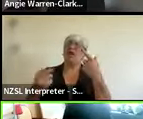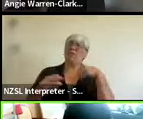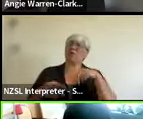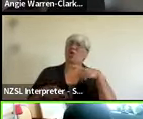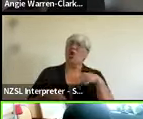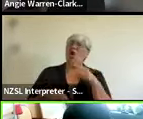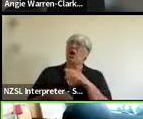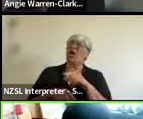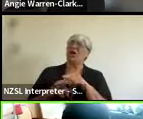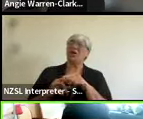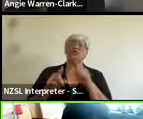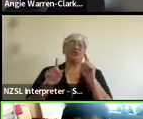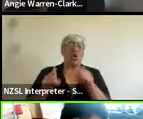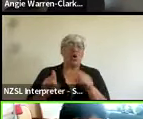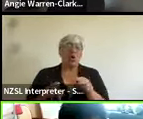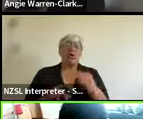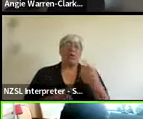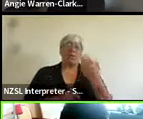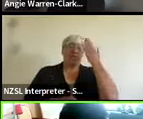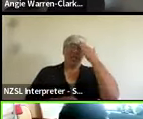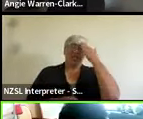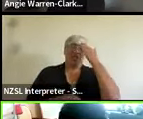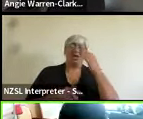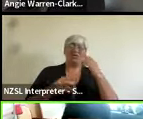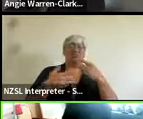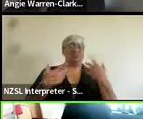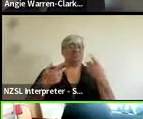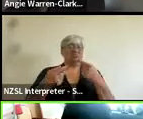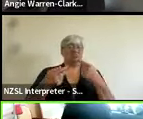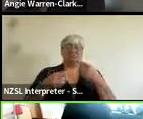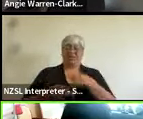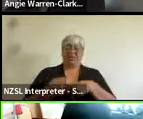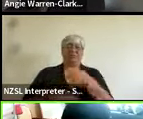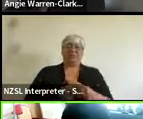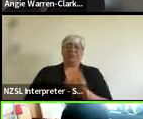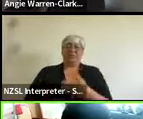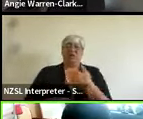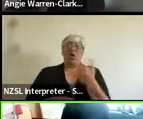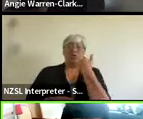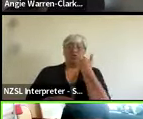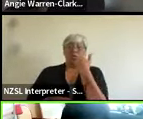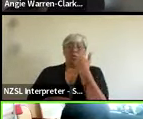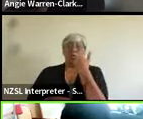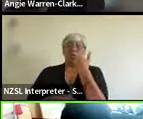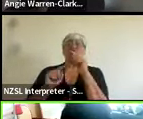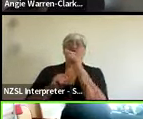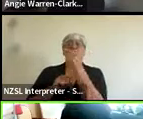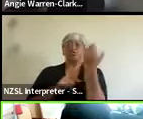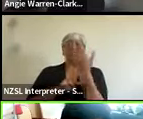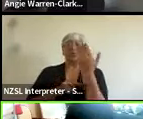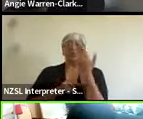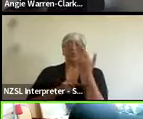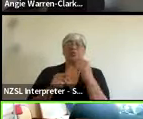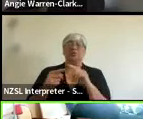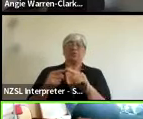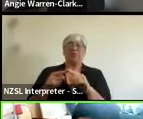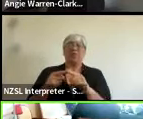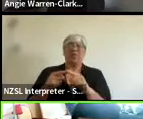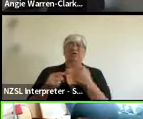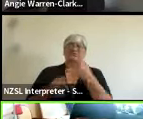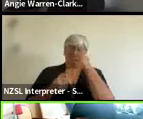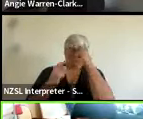sheer frustration, she had a heated discussion on the phone. She is a